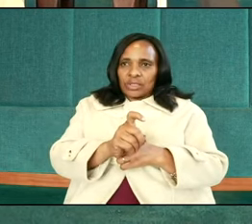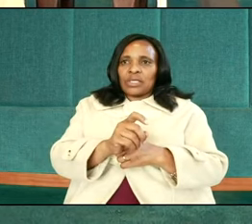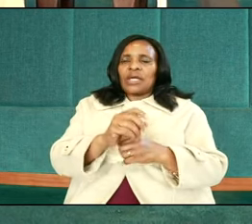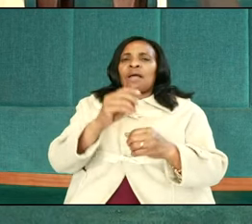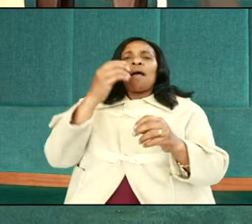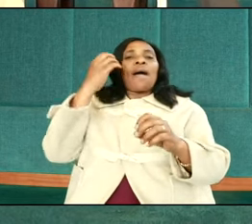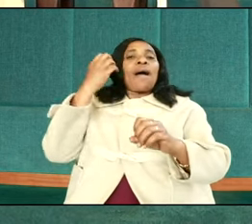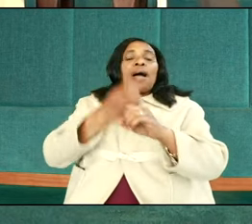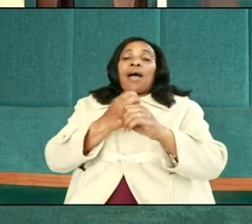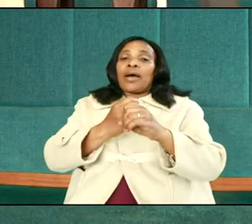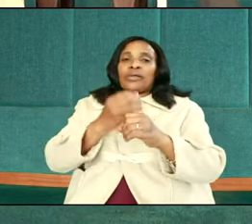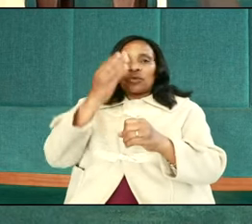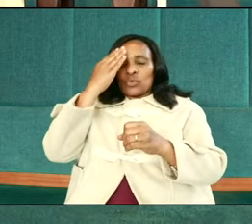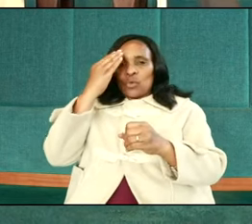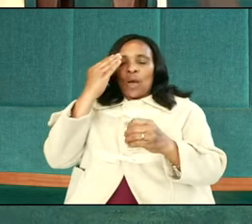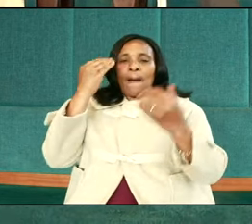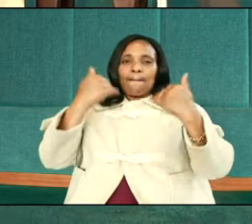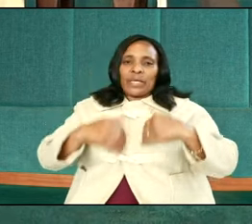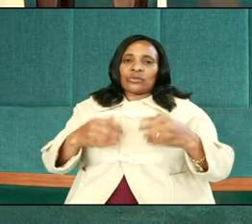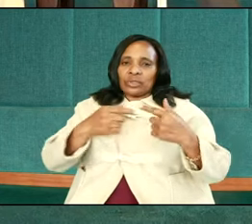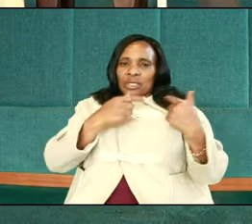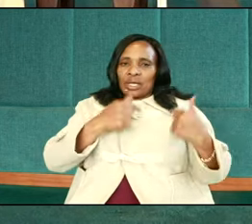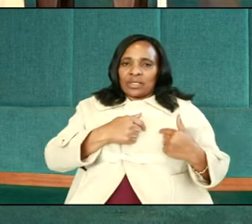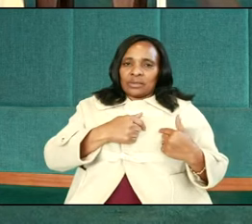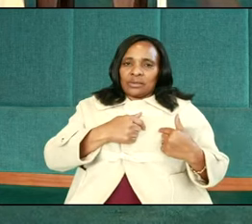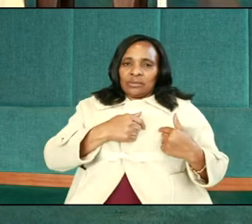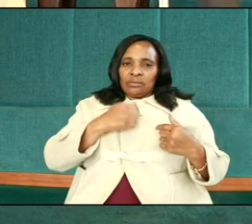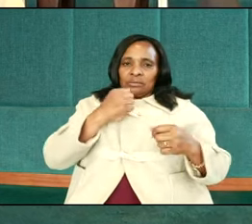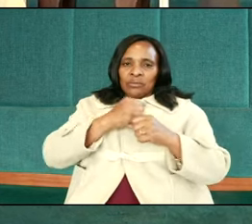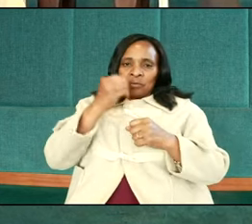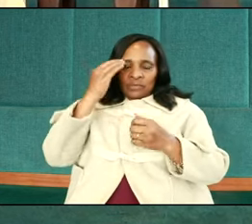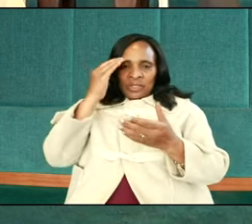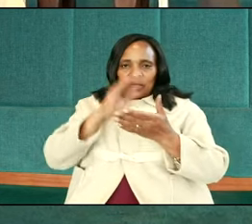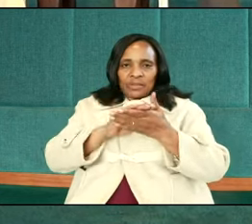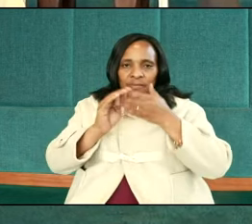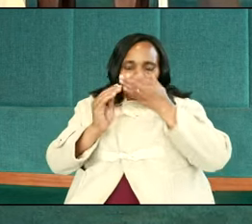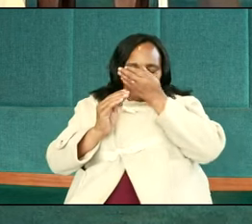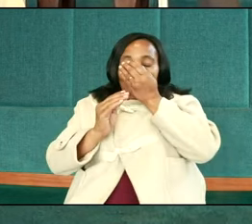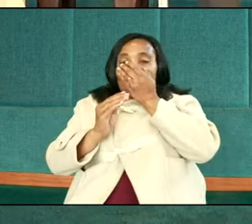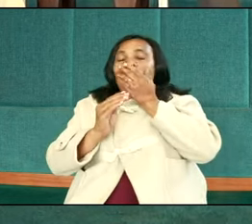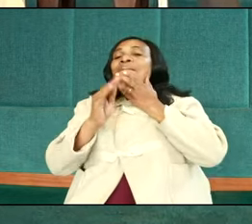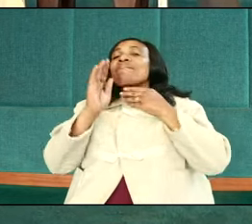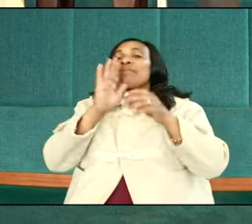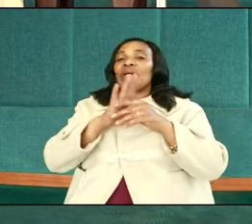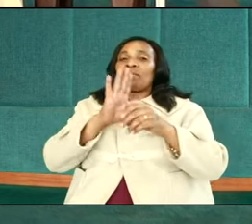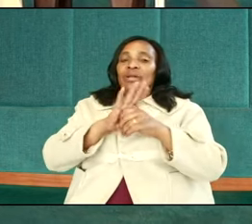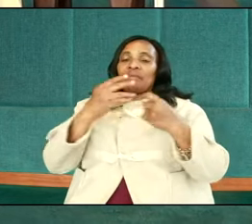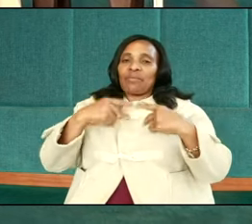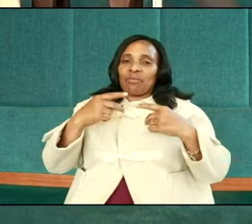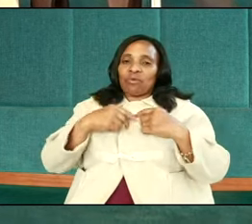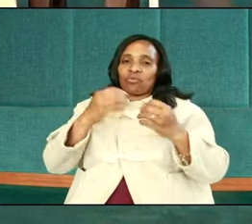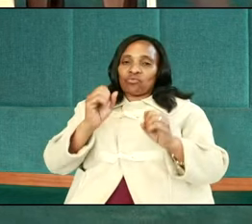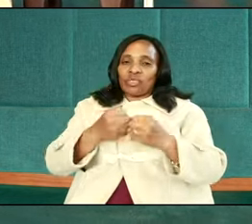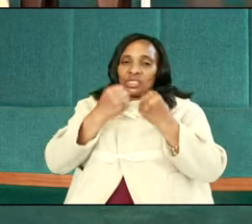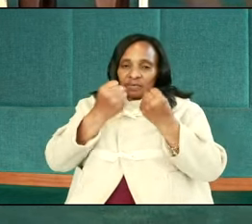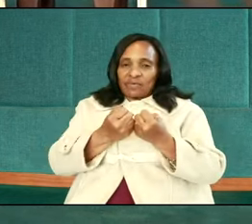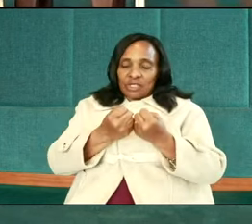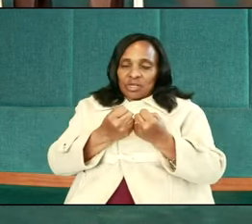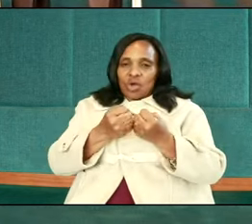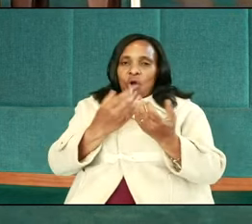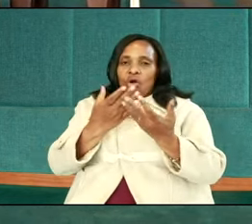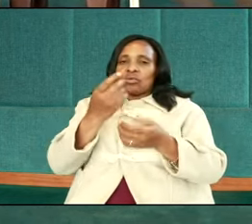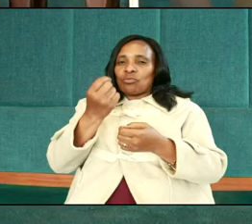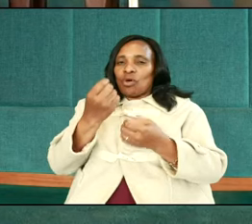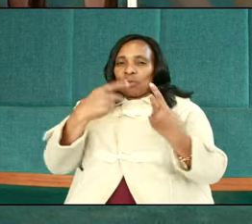is so difficult to know a person's heart, do you believe a majority of people will be saved or a minority of people will be